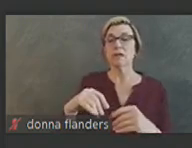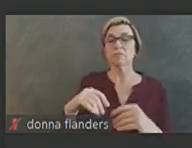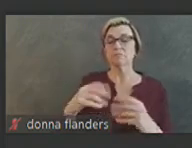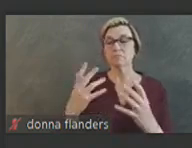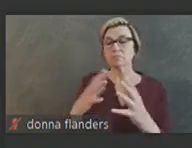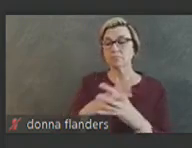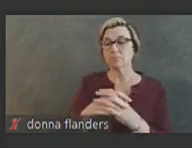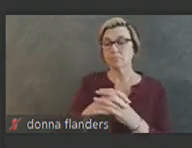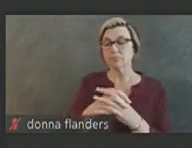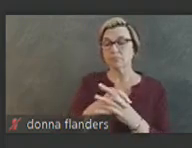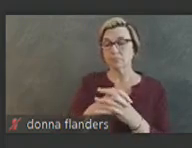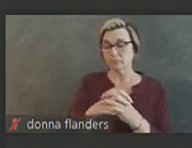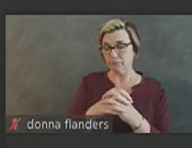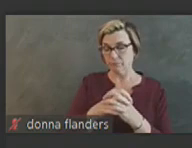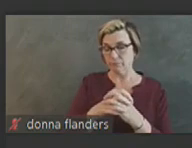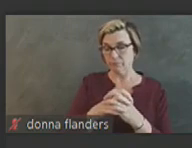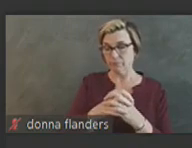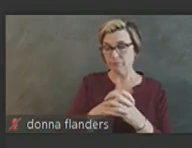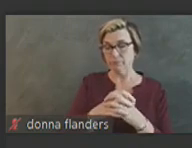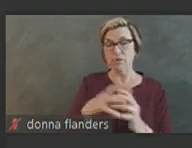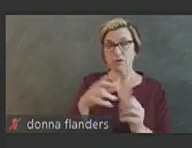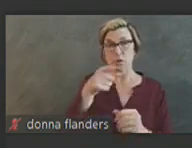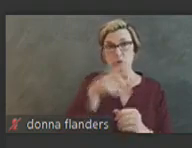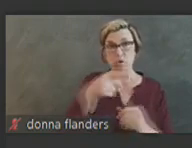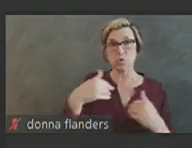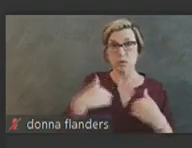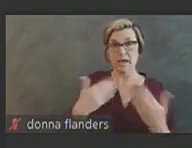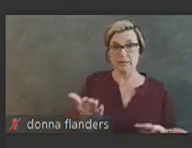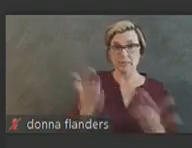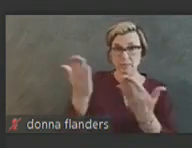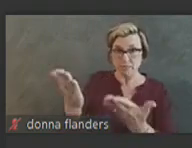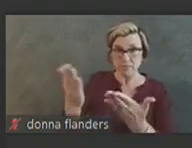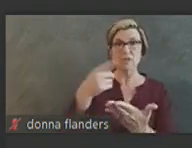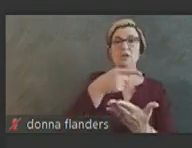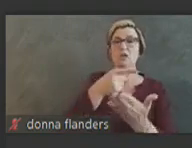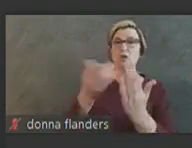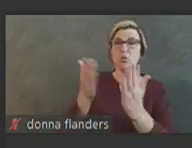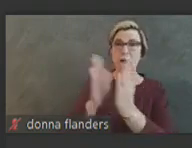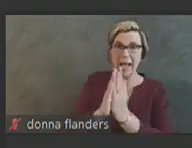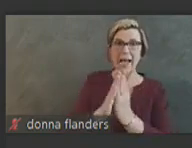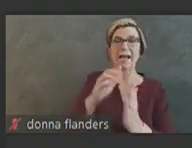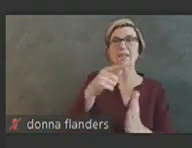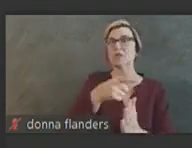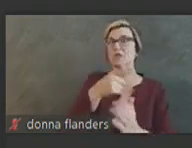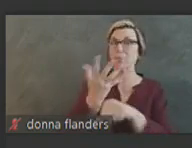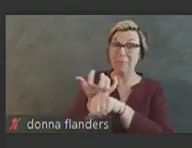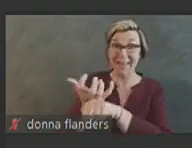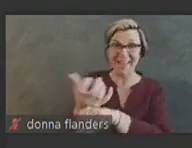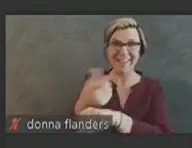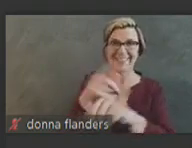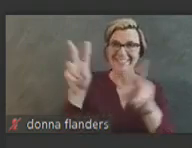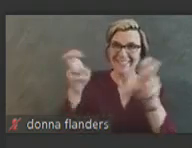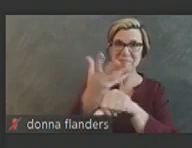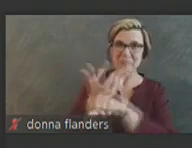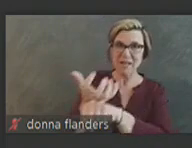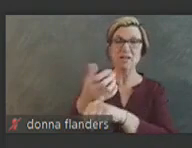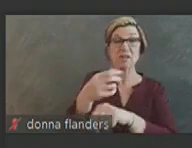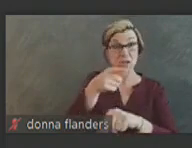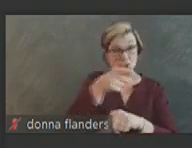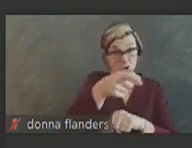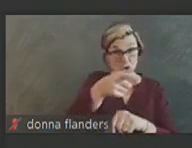from the county level, this is a recommendation and an urging and a imploring. Are you hopeful that